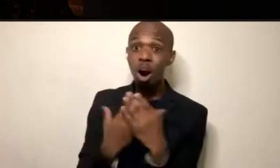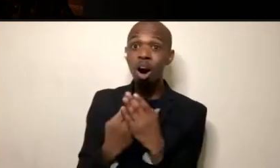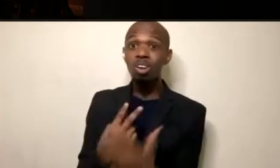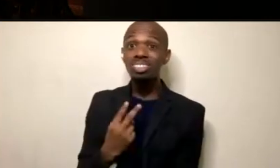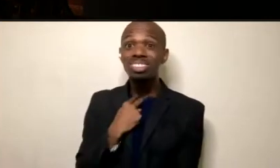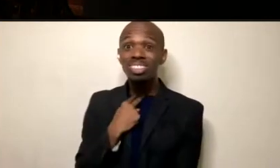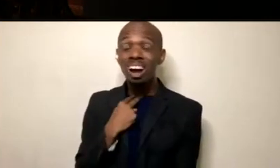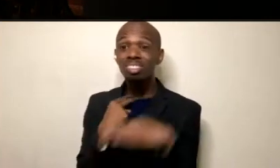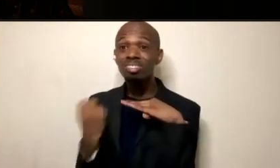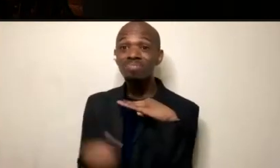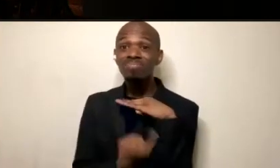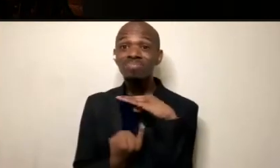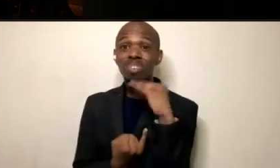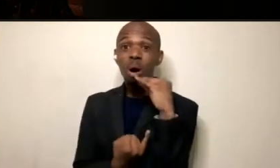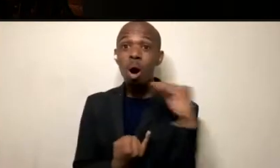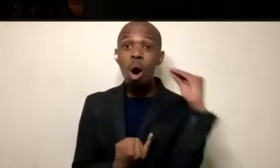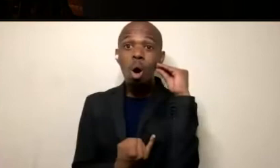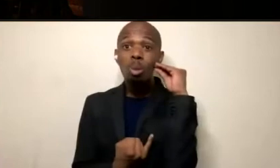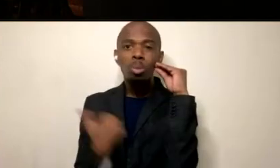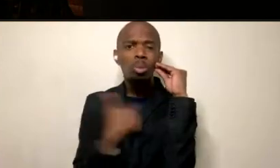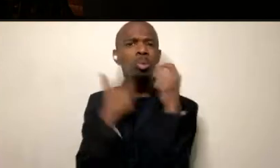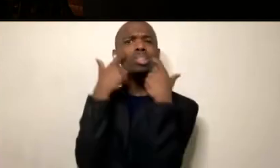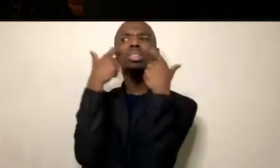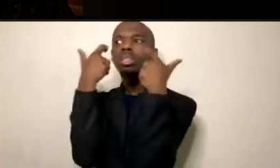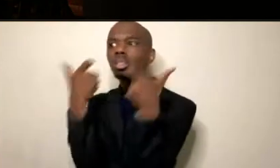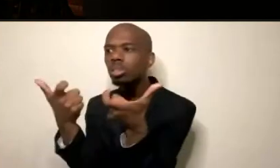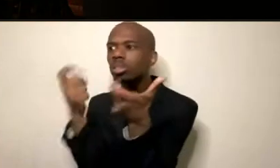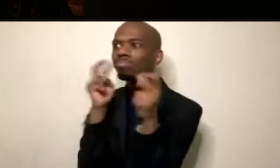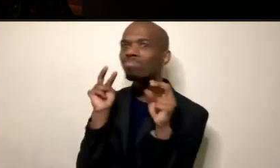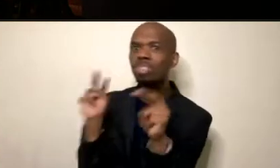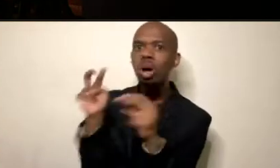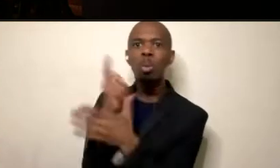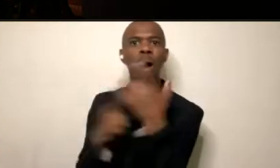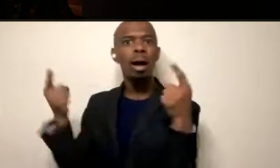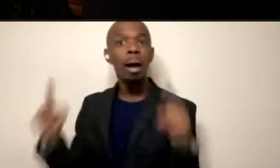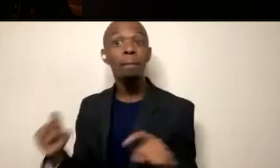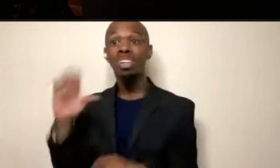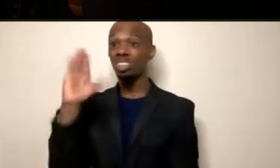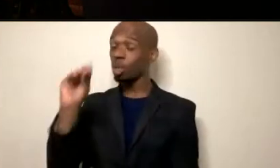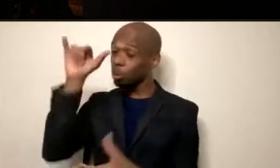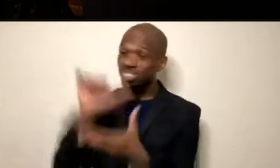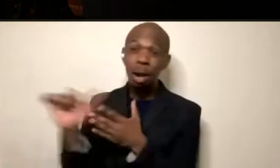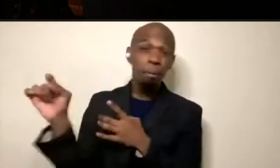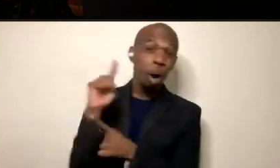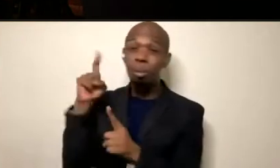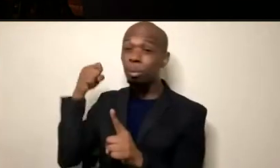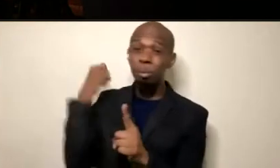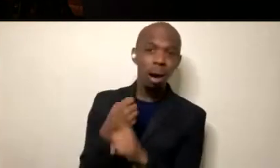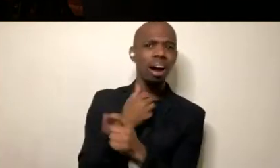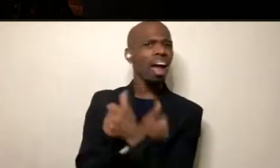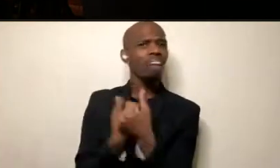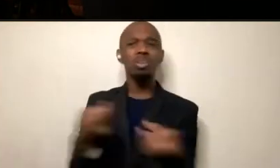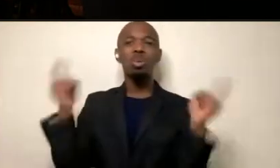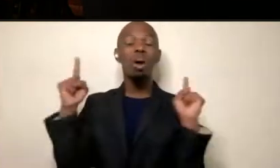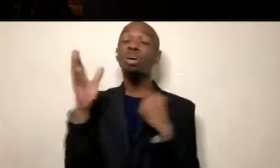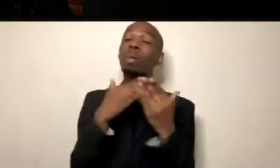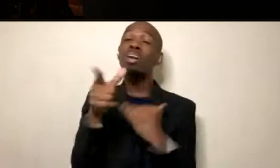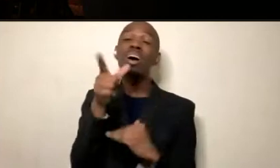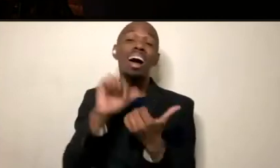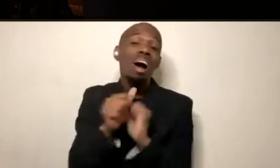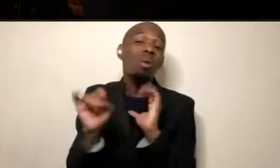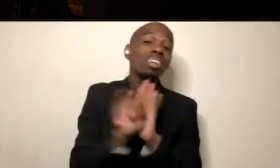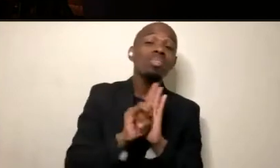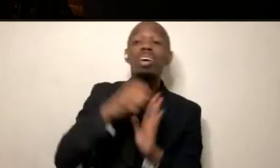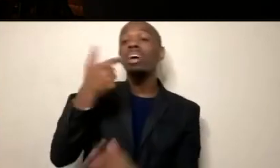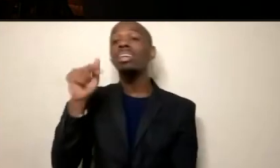No. And all of a sudden, they've taken to the streets, all of them, the white, the black, the blue, the gay, the happy, the straight, the blue. They were all